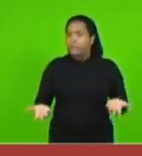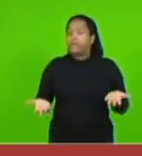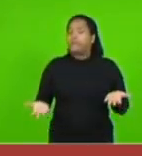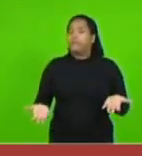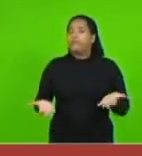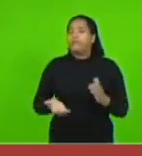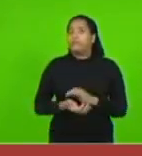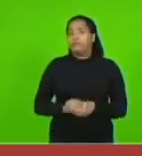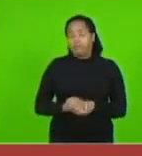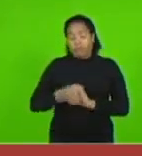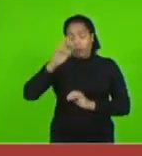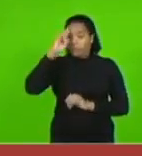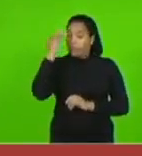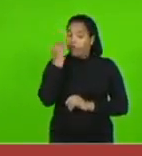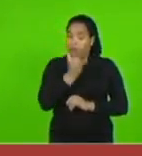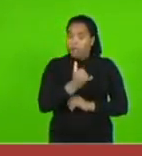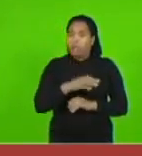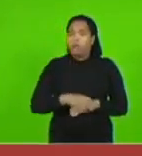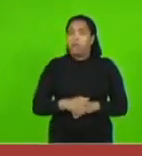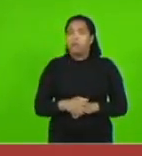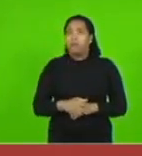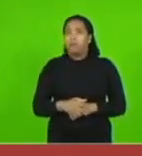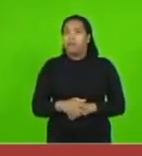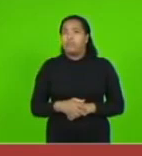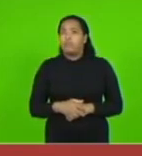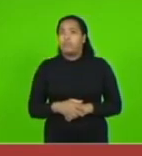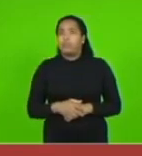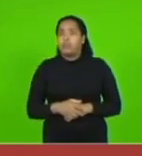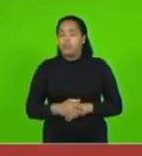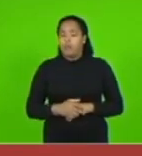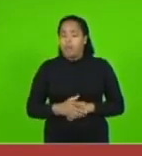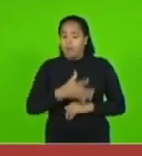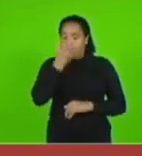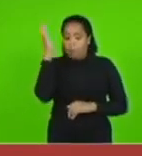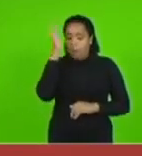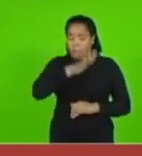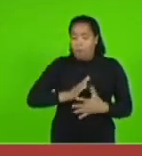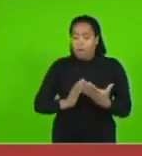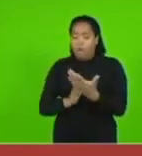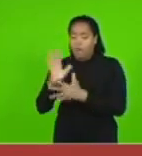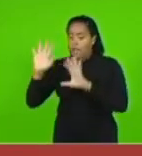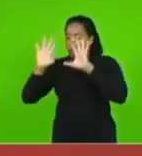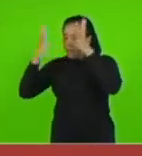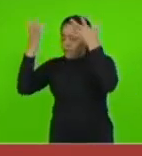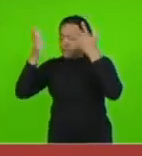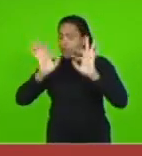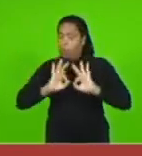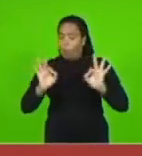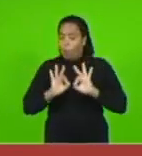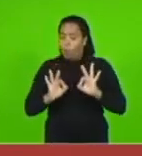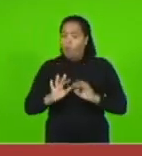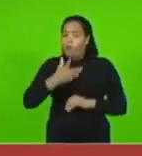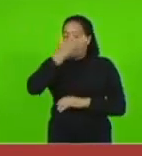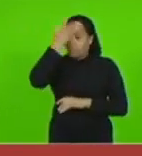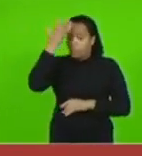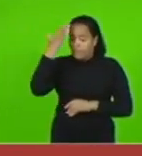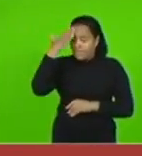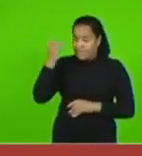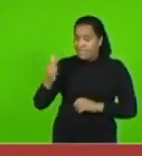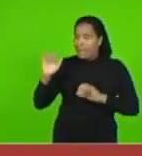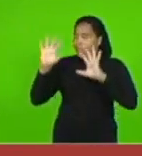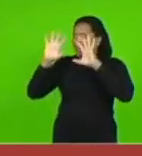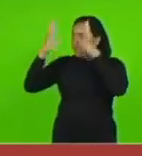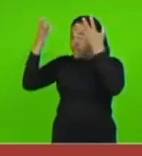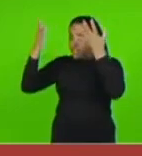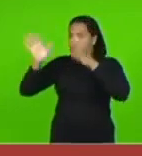And the people who are out in the world, the ones who are crippled, the ones who are blind and deaf, they are the ones